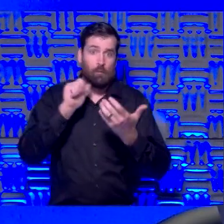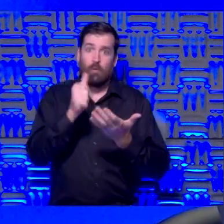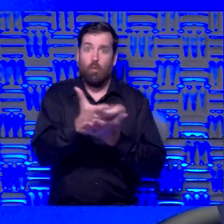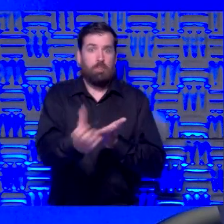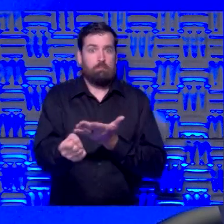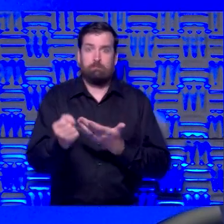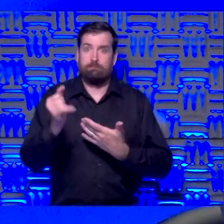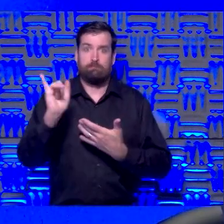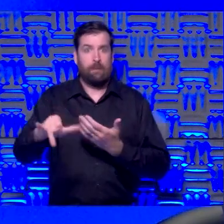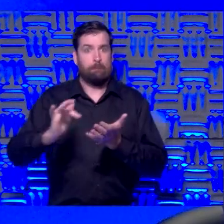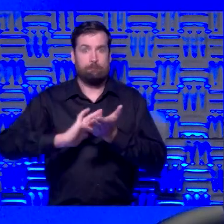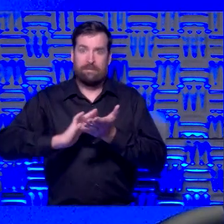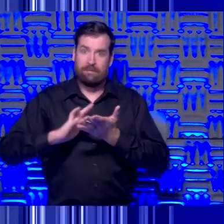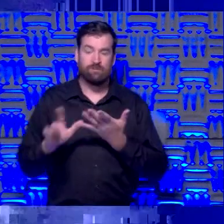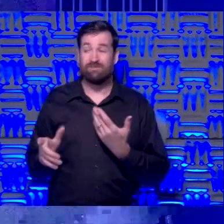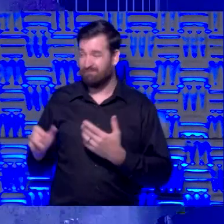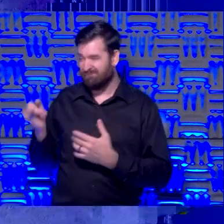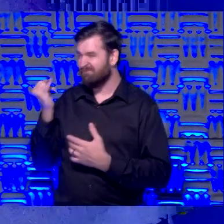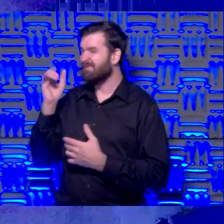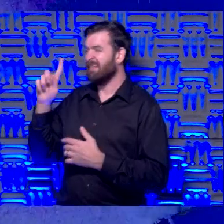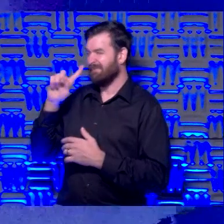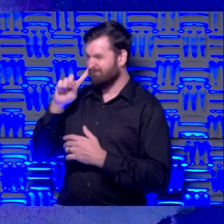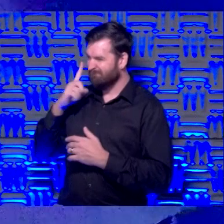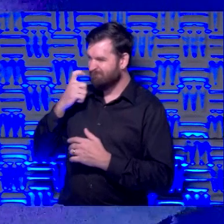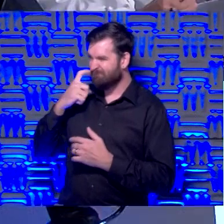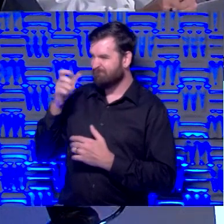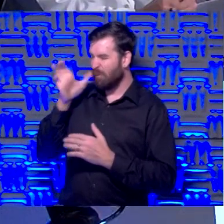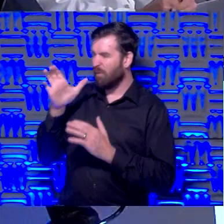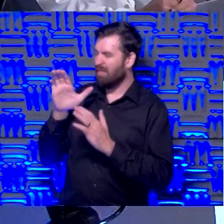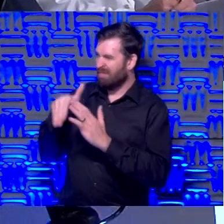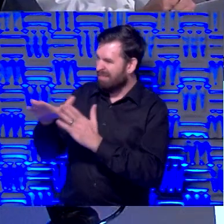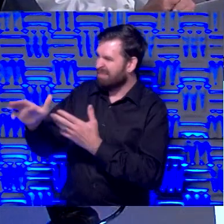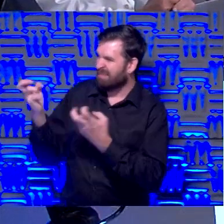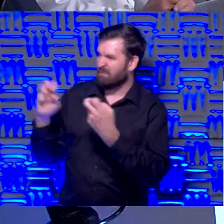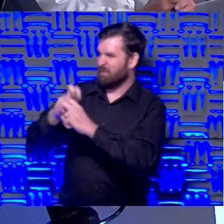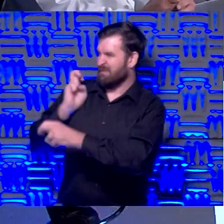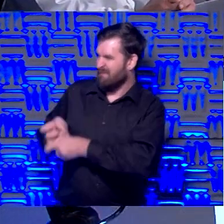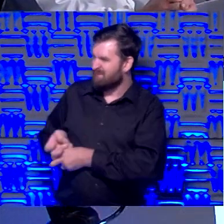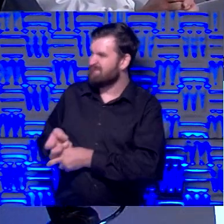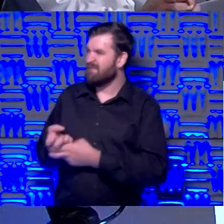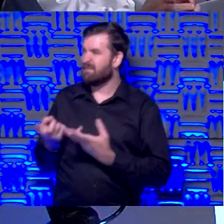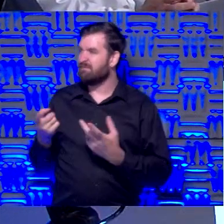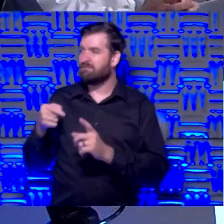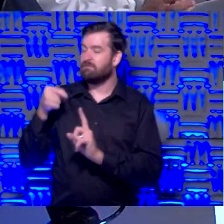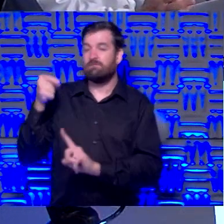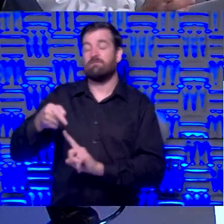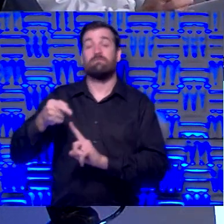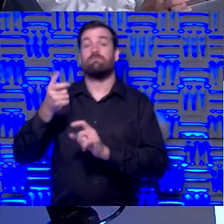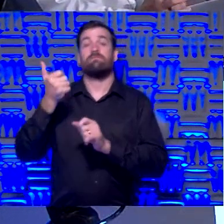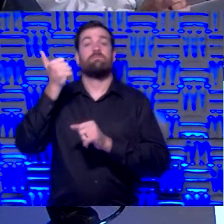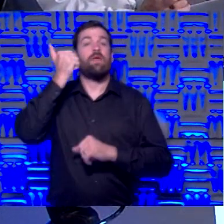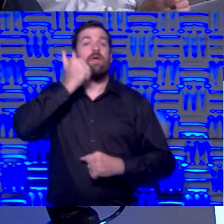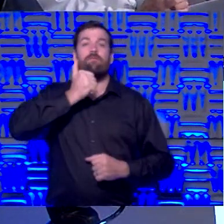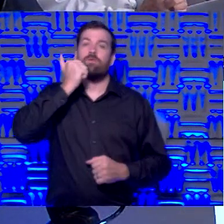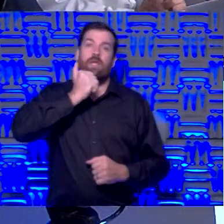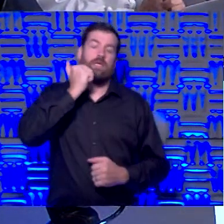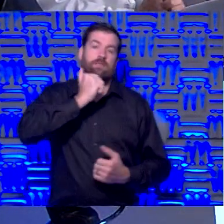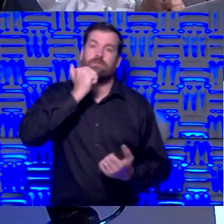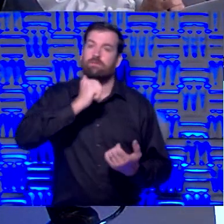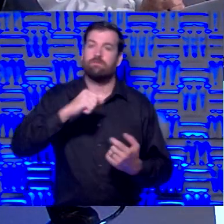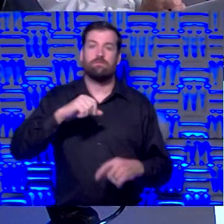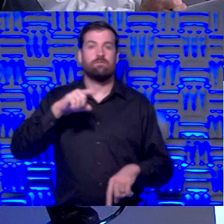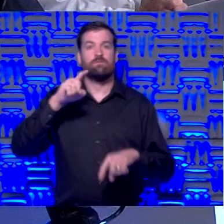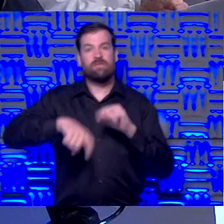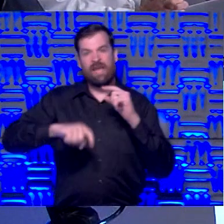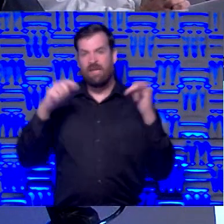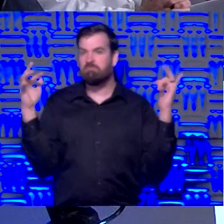tough. It's going to be a little bumpy, I think. Yeah. And I think it's all about what we say every day. You can't gather in